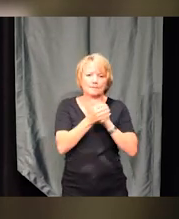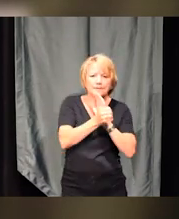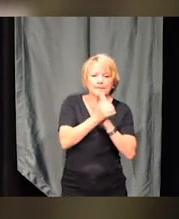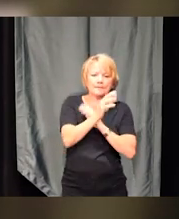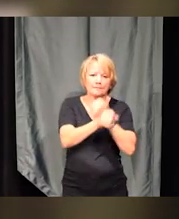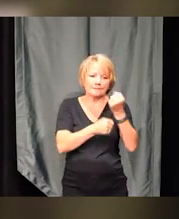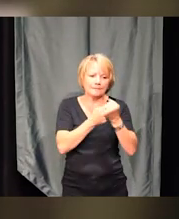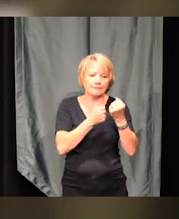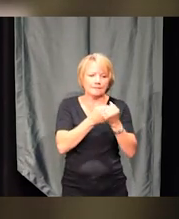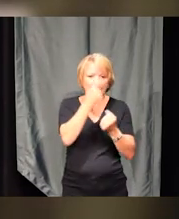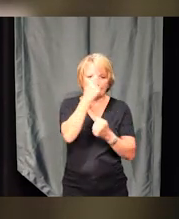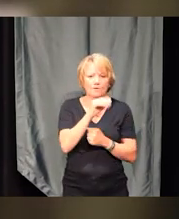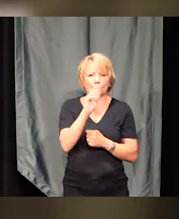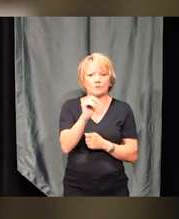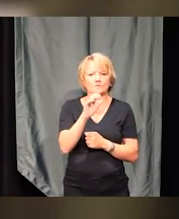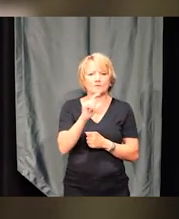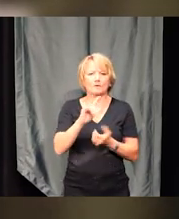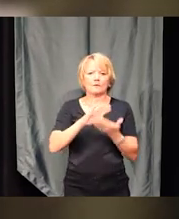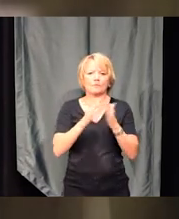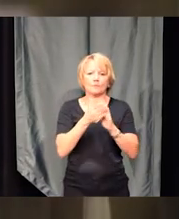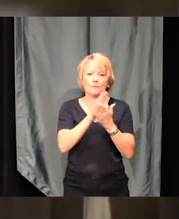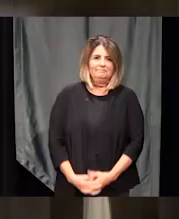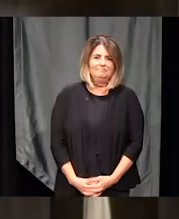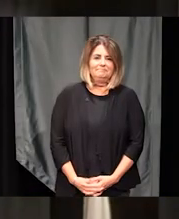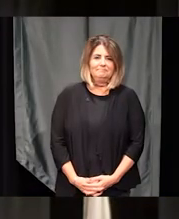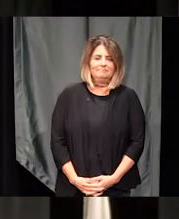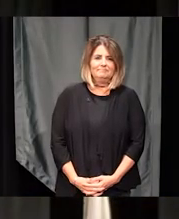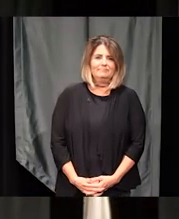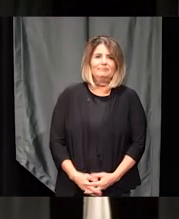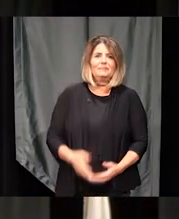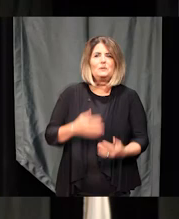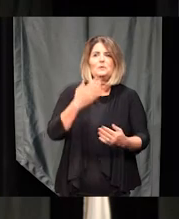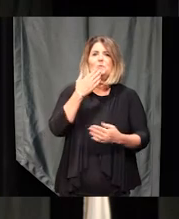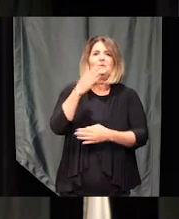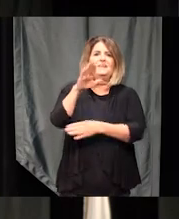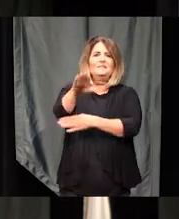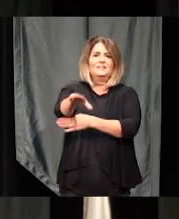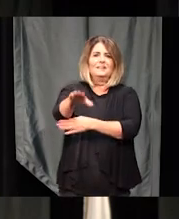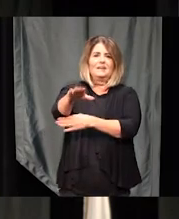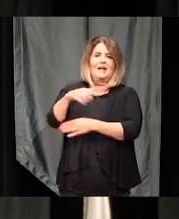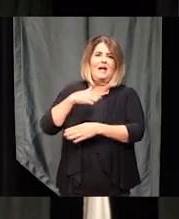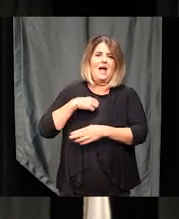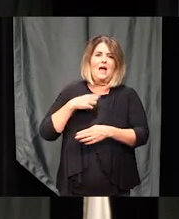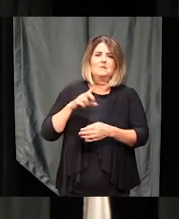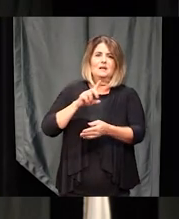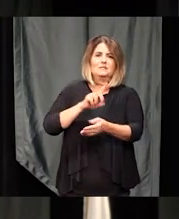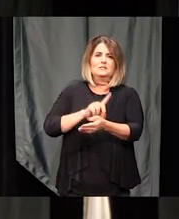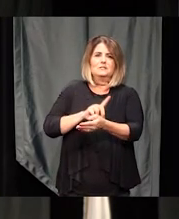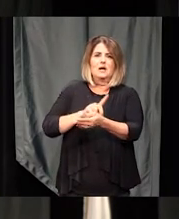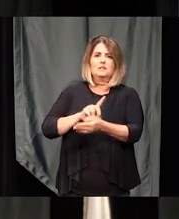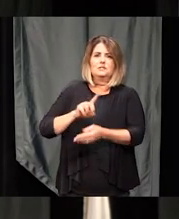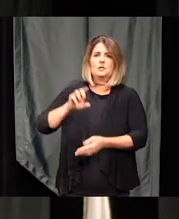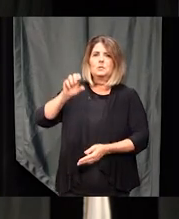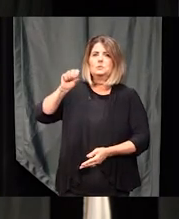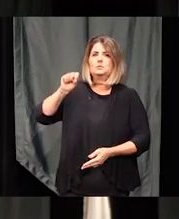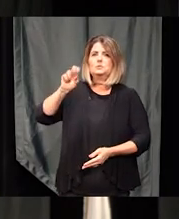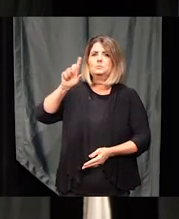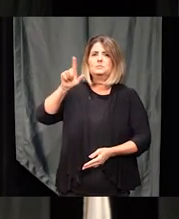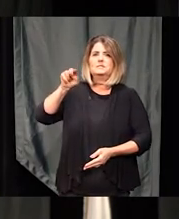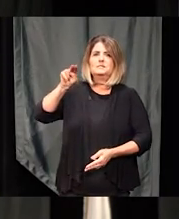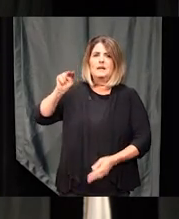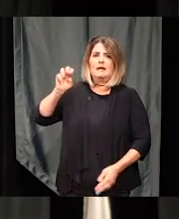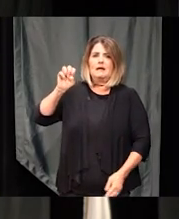Community College. Thank you, CJ. Good evening. I'm Dr. Suzanne Buglioni, Vice President